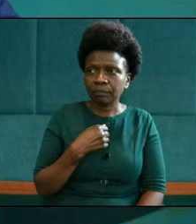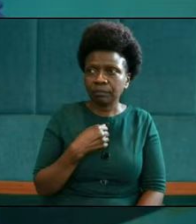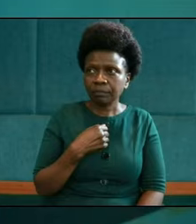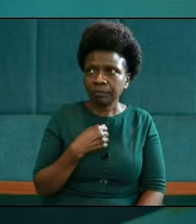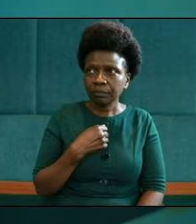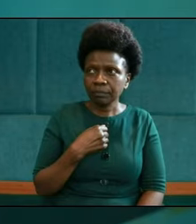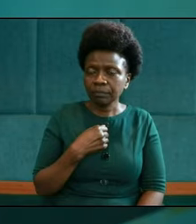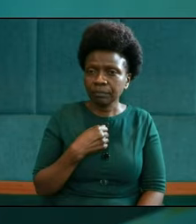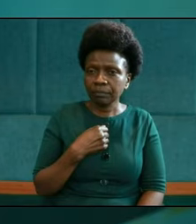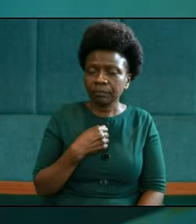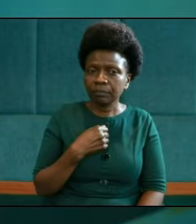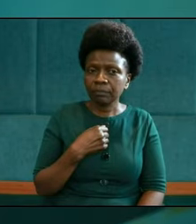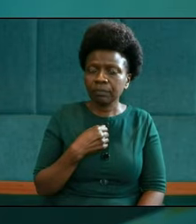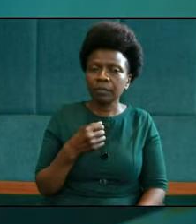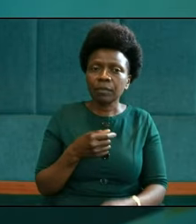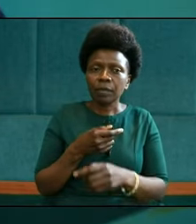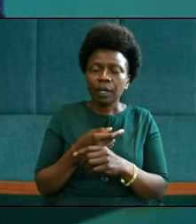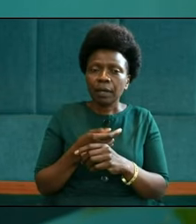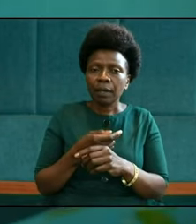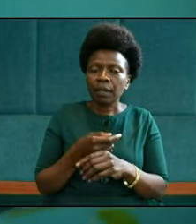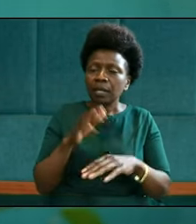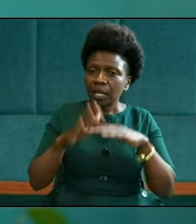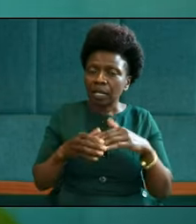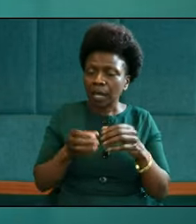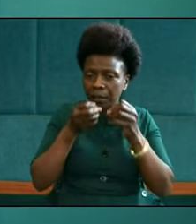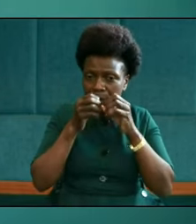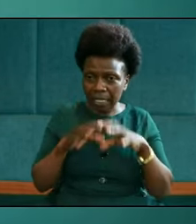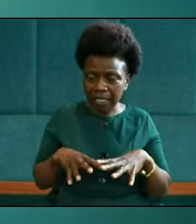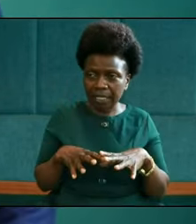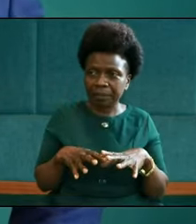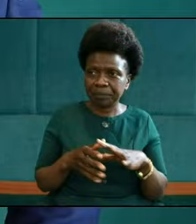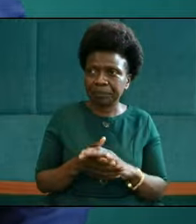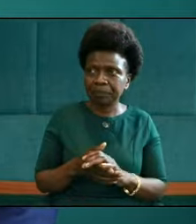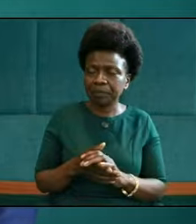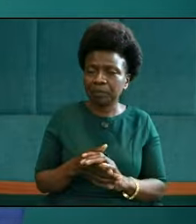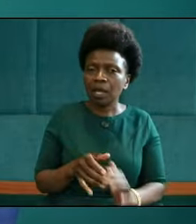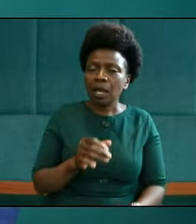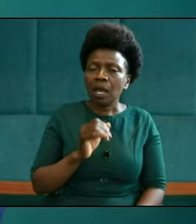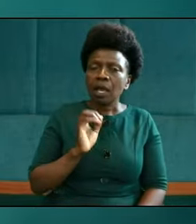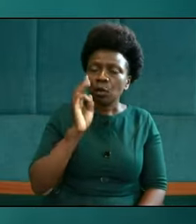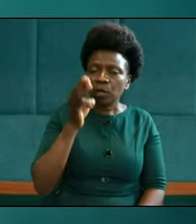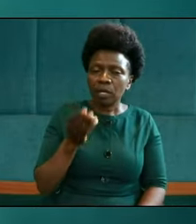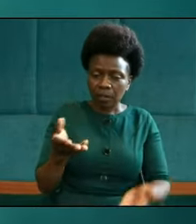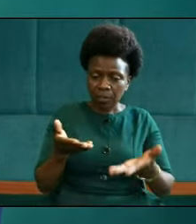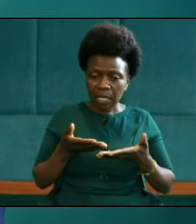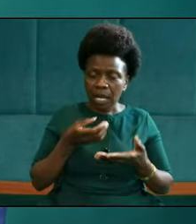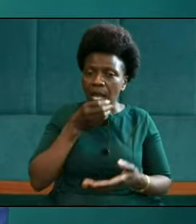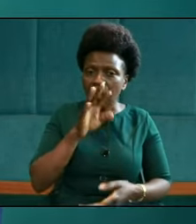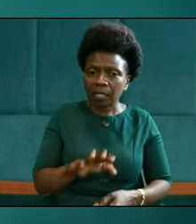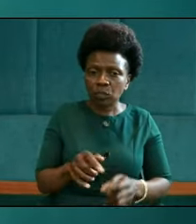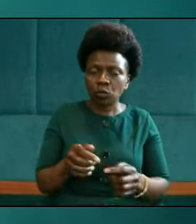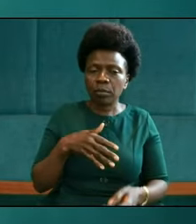rather than a blessing. Do you know, if I go and do this thing, my mom, I will bring a curse on